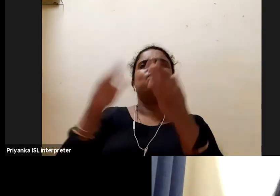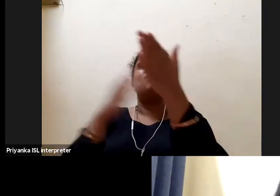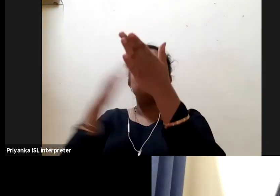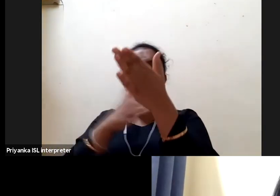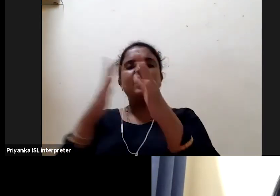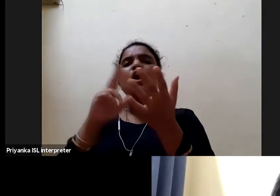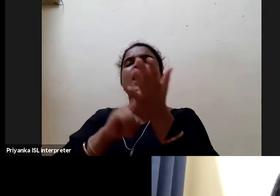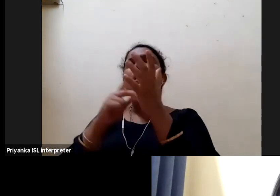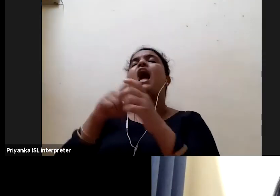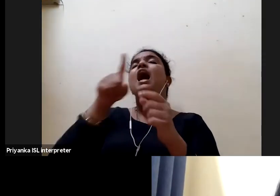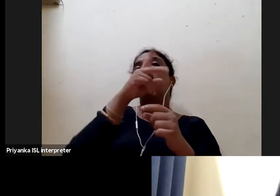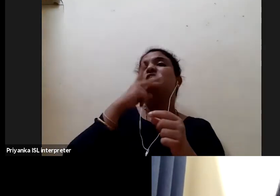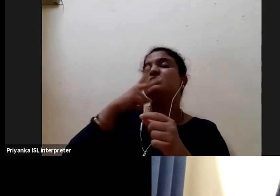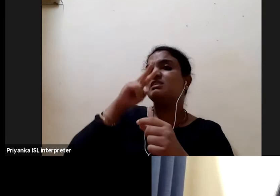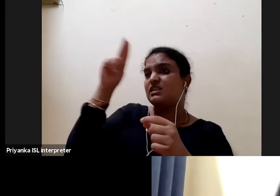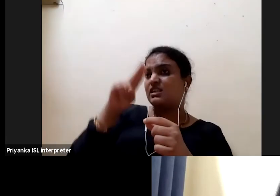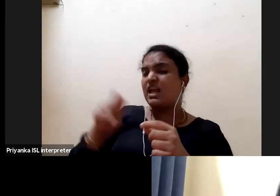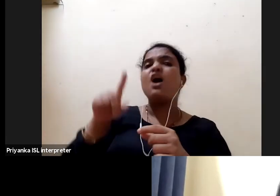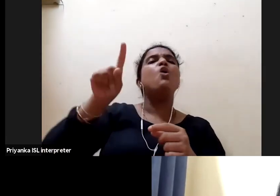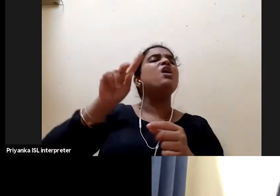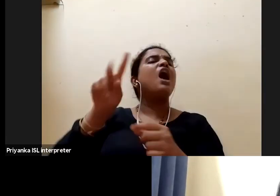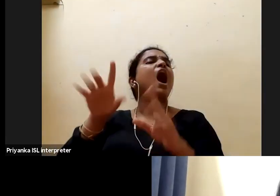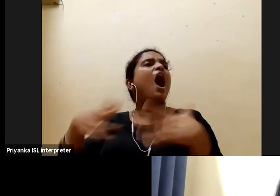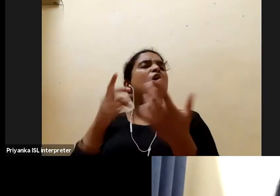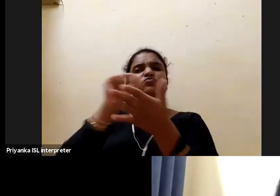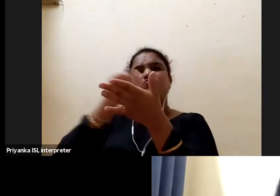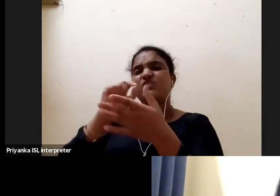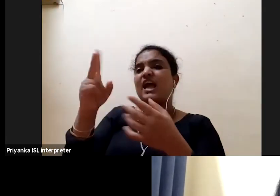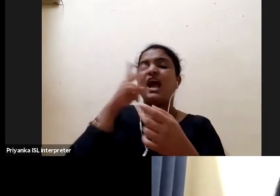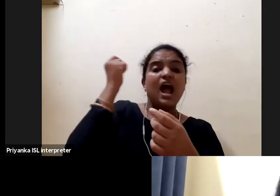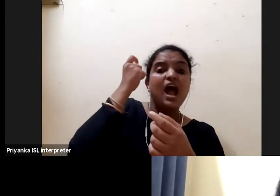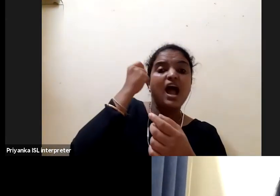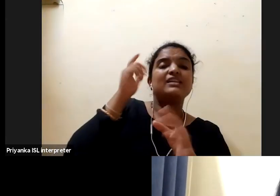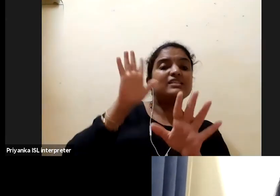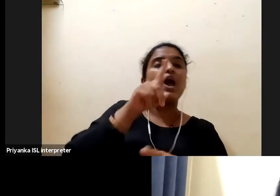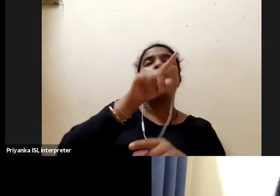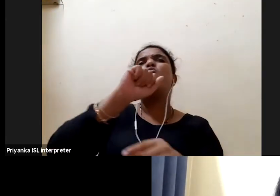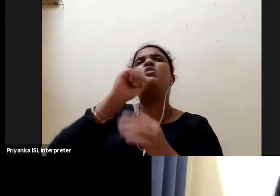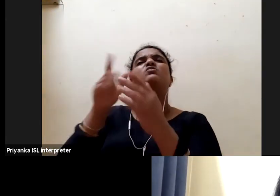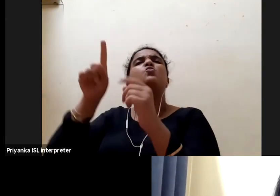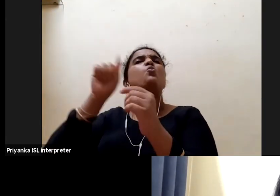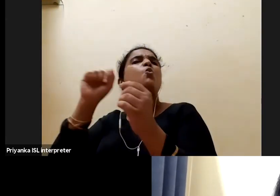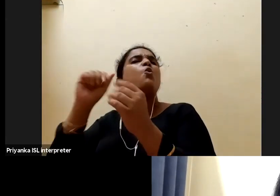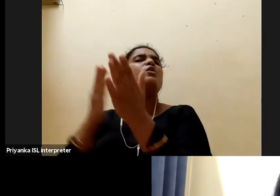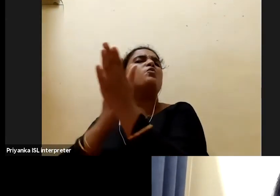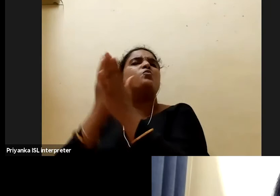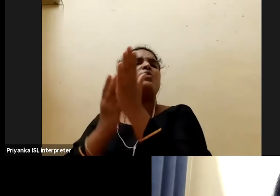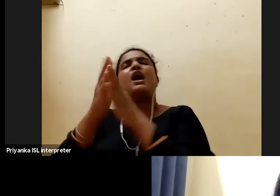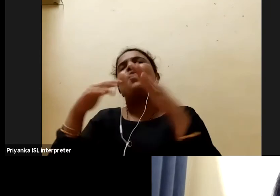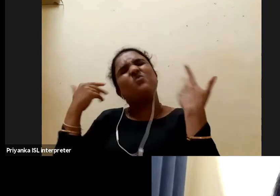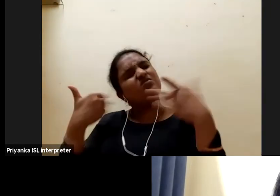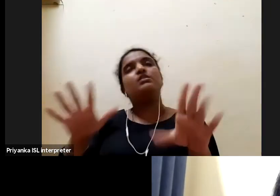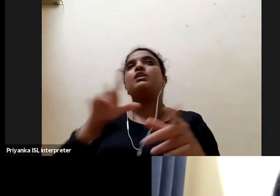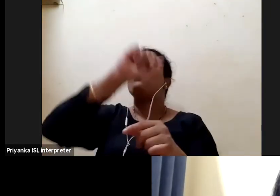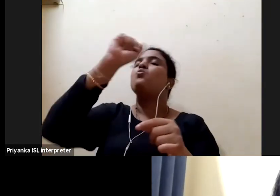only then will you understand their style. Every publication has their own in-house style, and they stick to that no matter what.